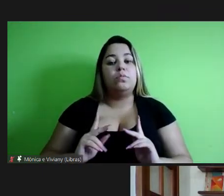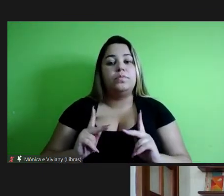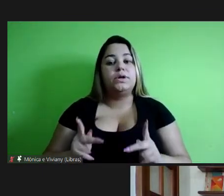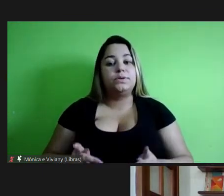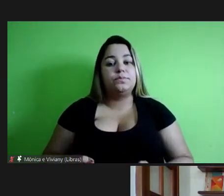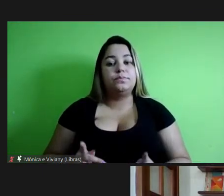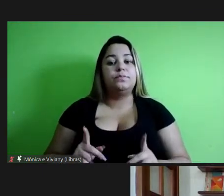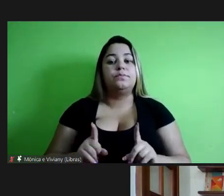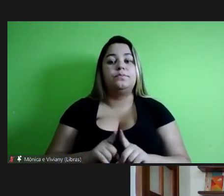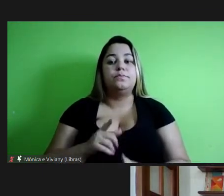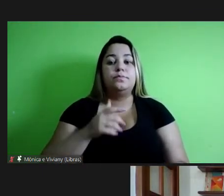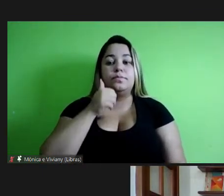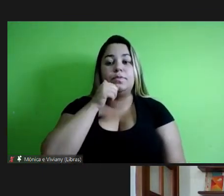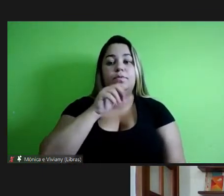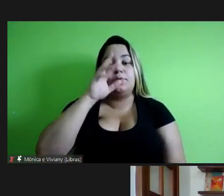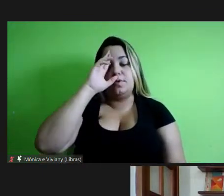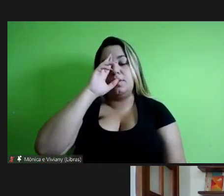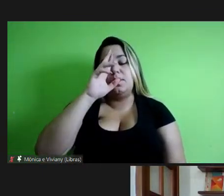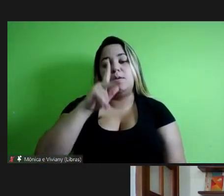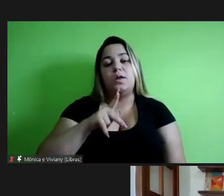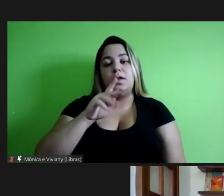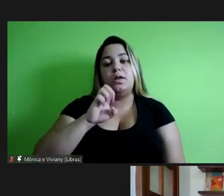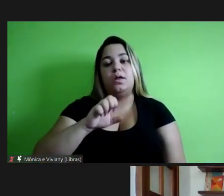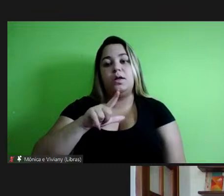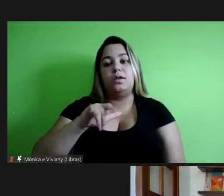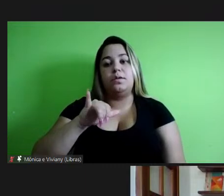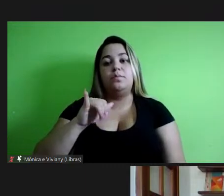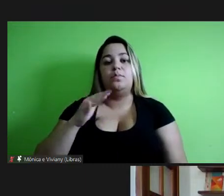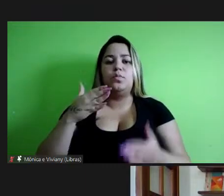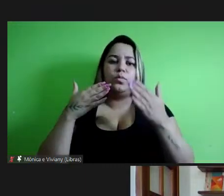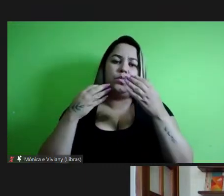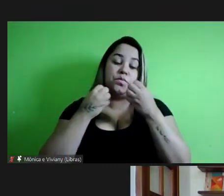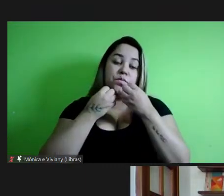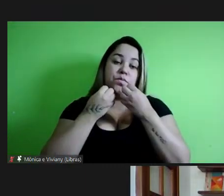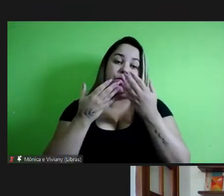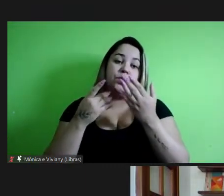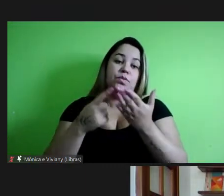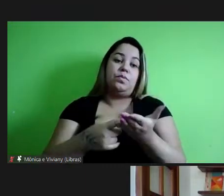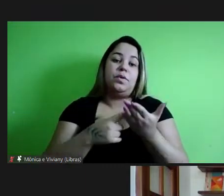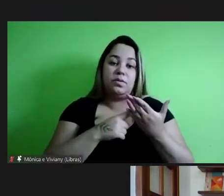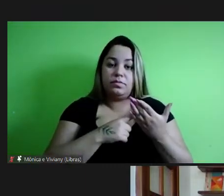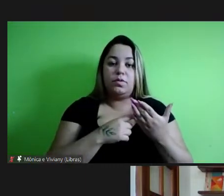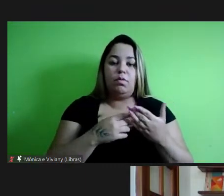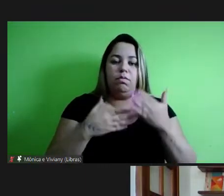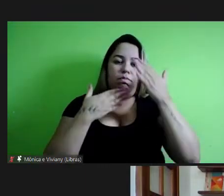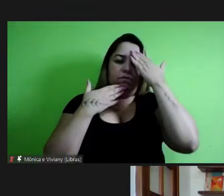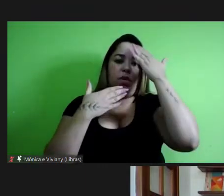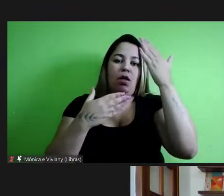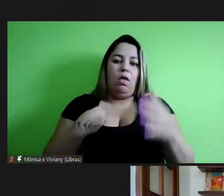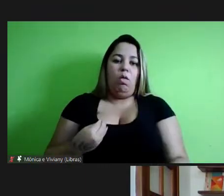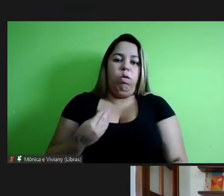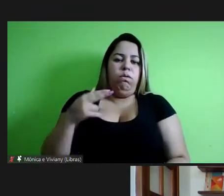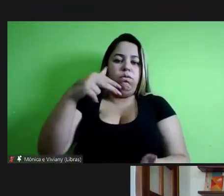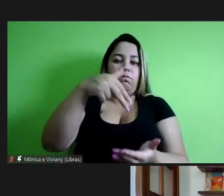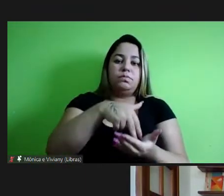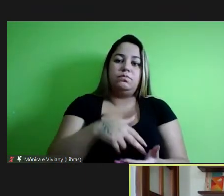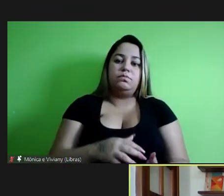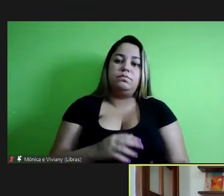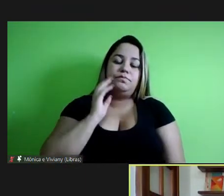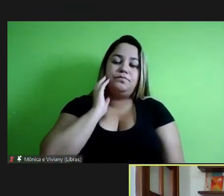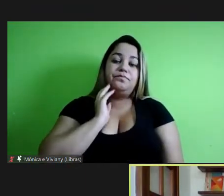human rights to the adequate nutrition. So welcome and thank you for being here.